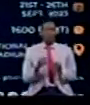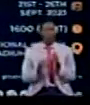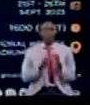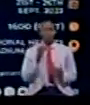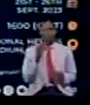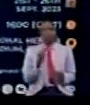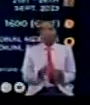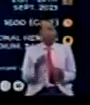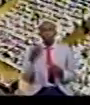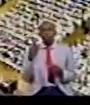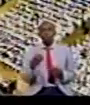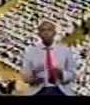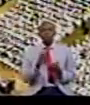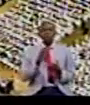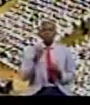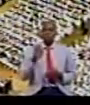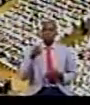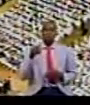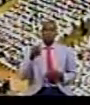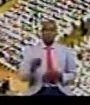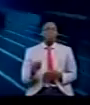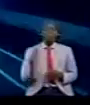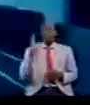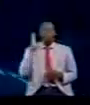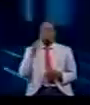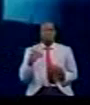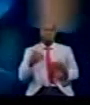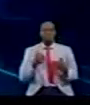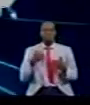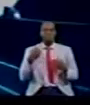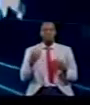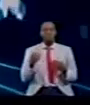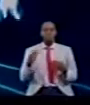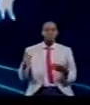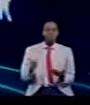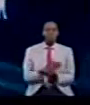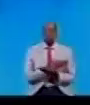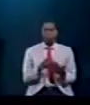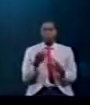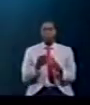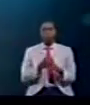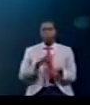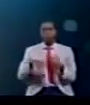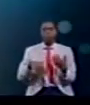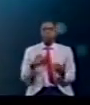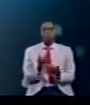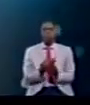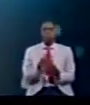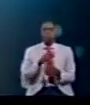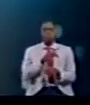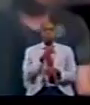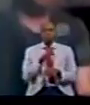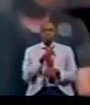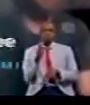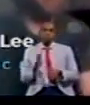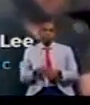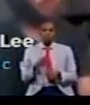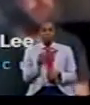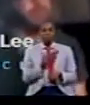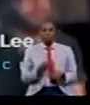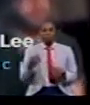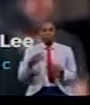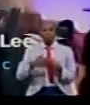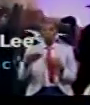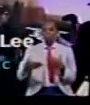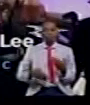all those stormy winds that is pulling down our brother, our sister, let everything, let there be calmness now.